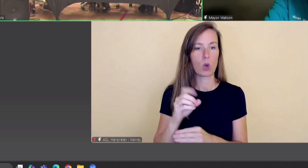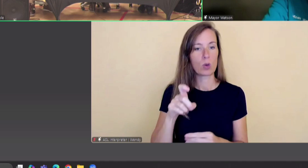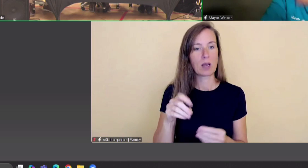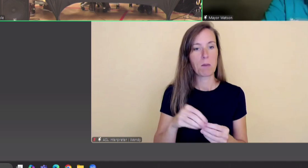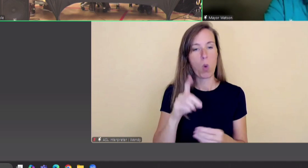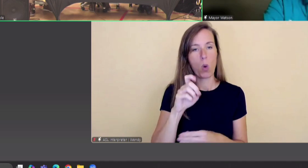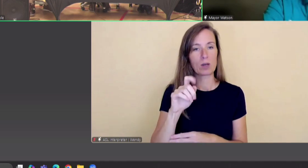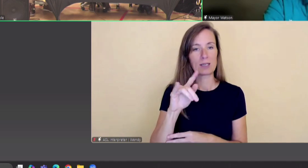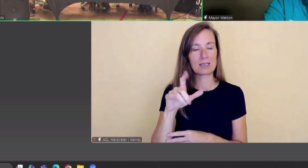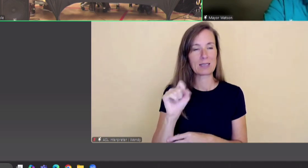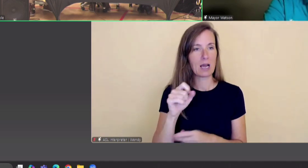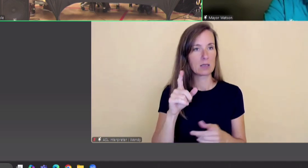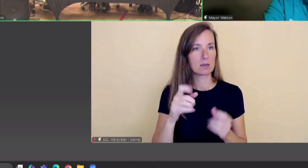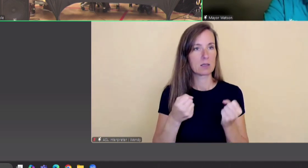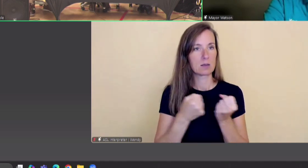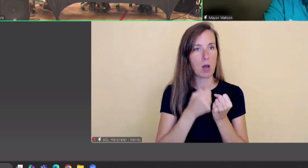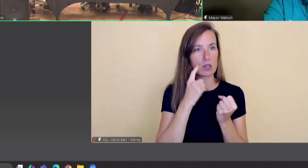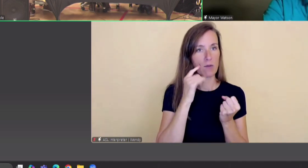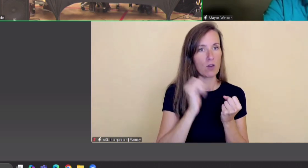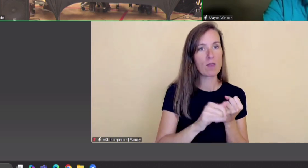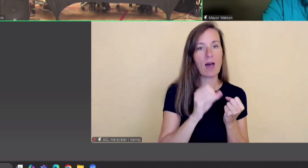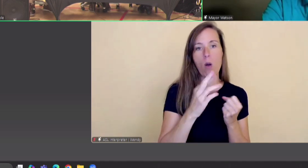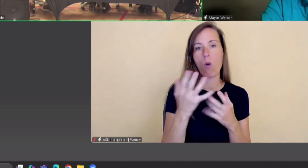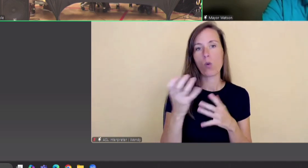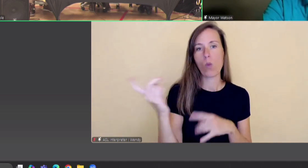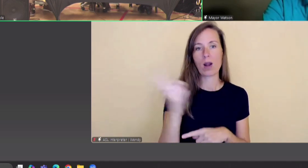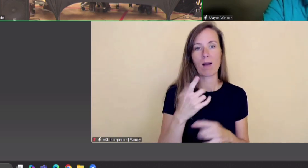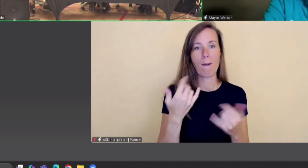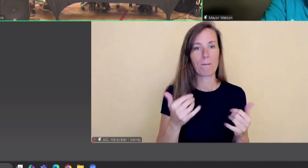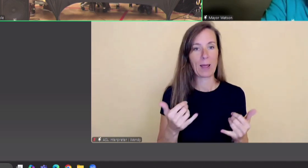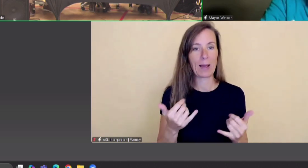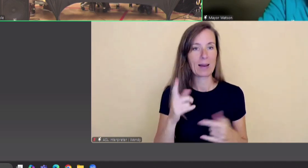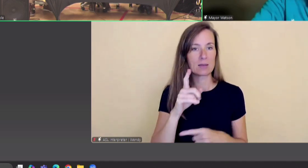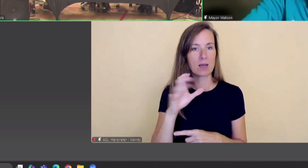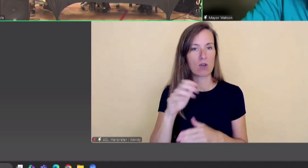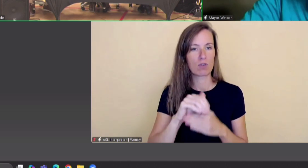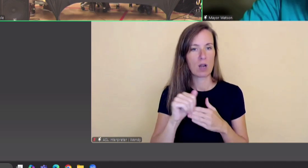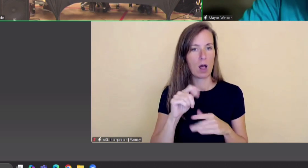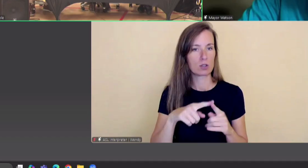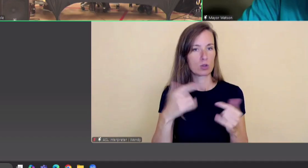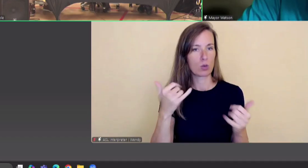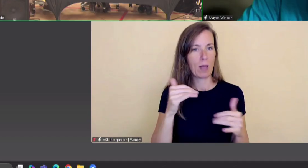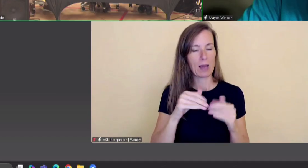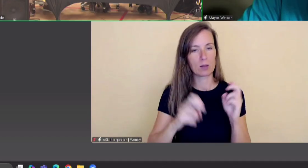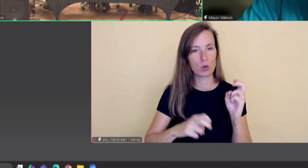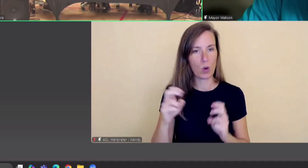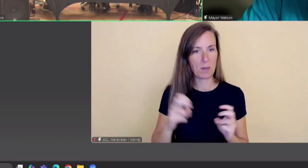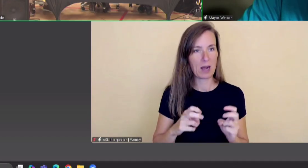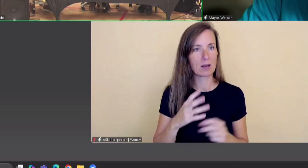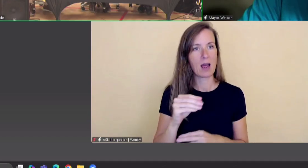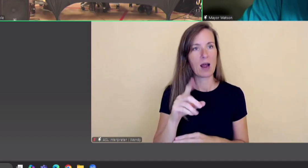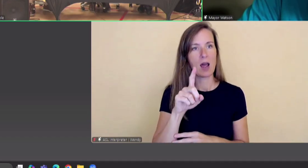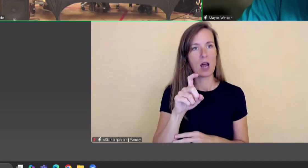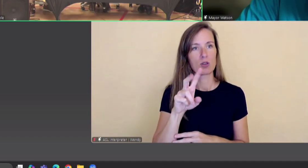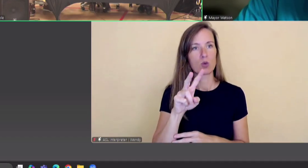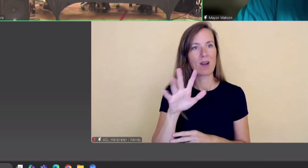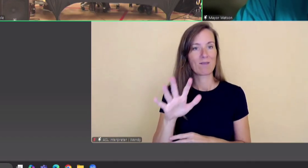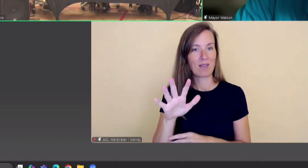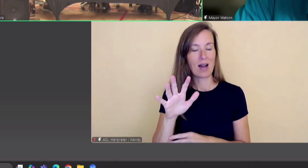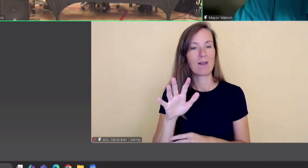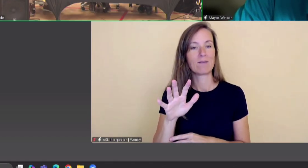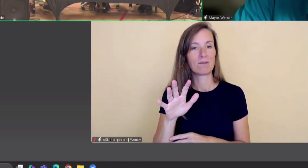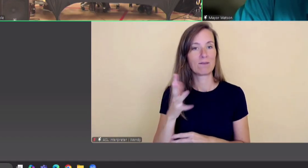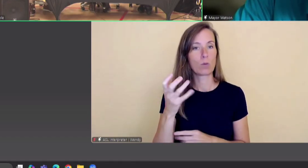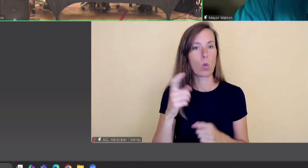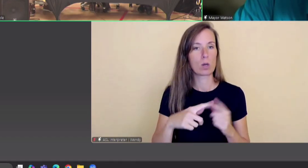you'd like to just come out and play, it's $100 to play in the tournament and $125 if you'd like to